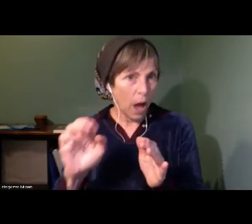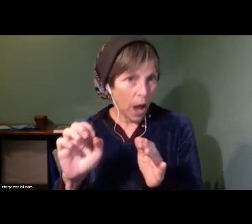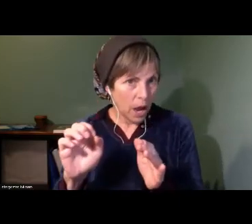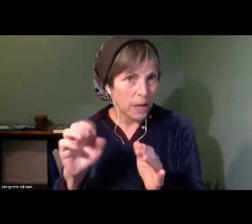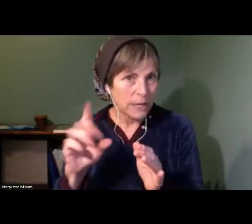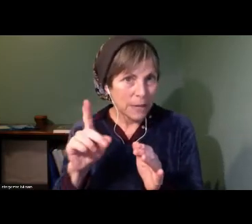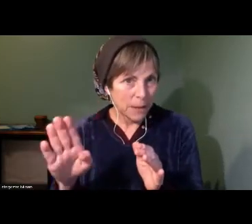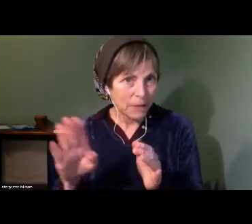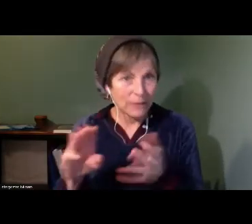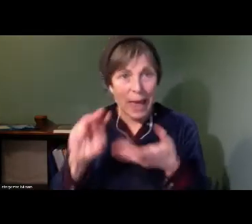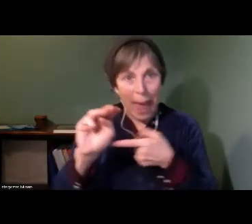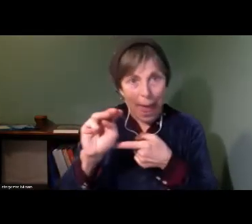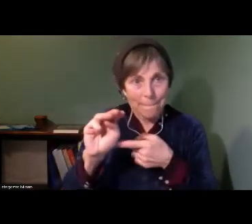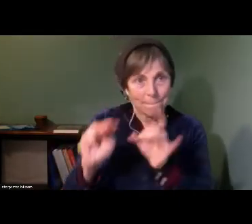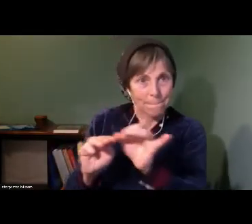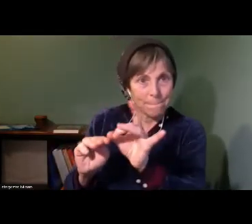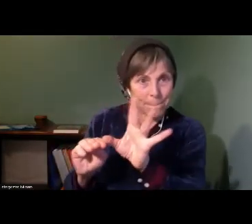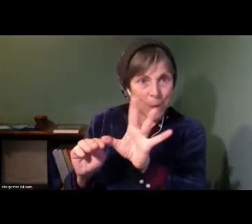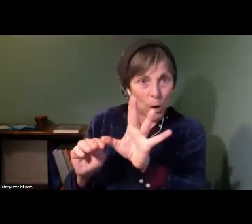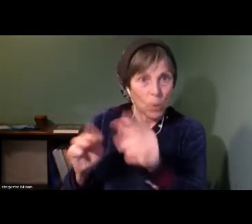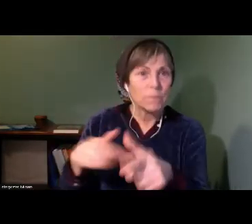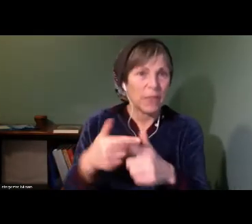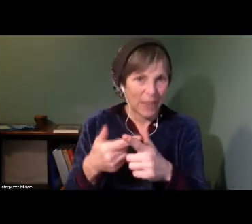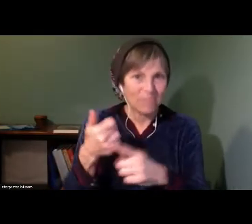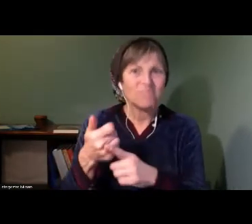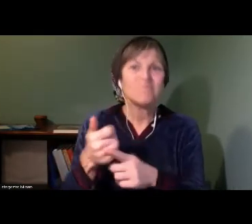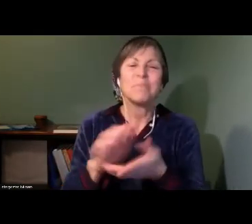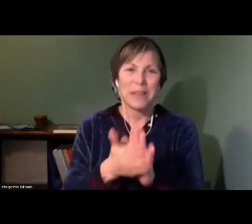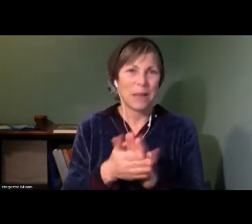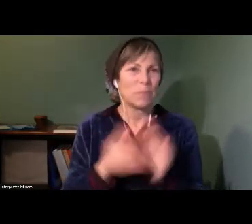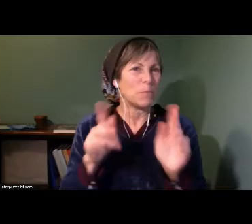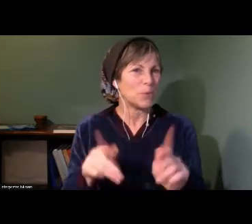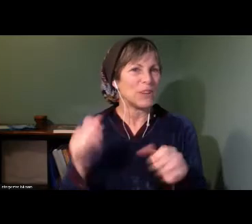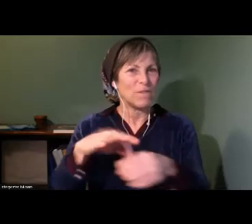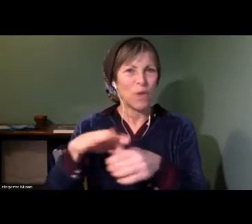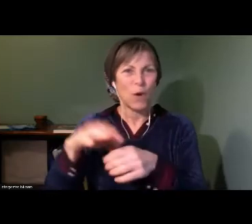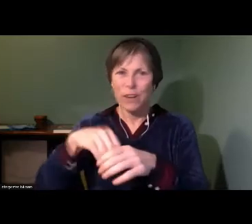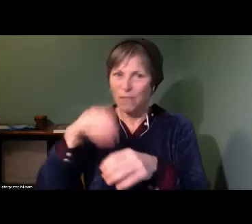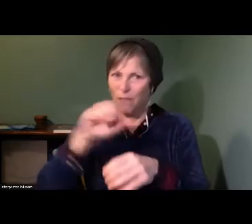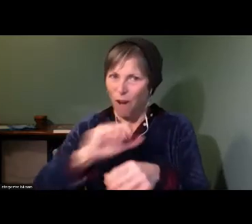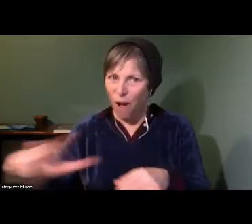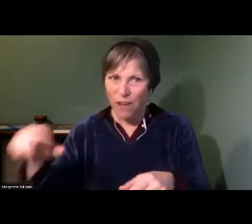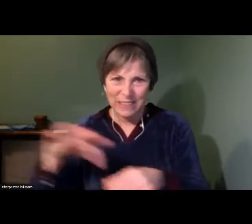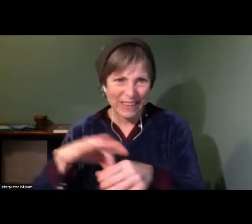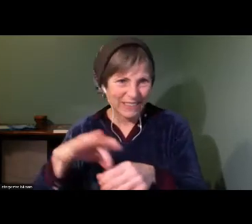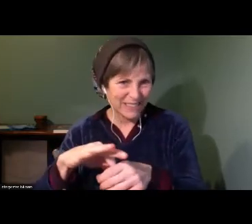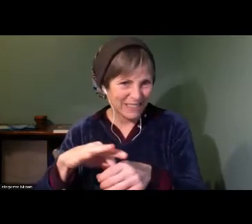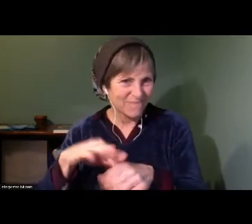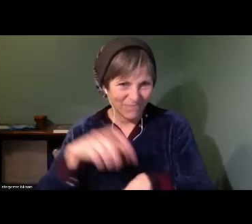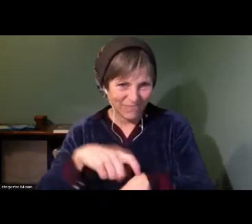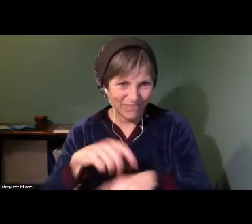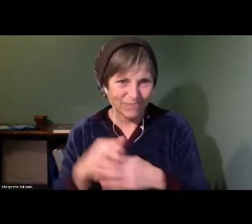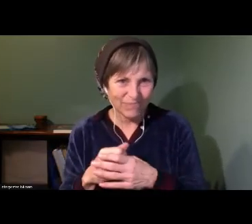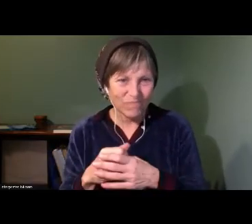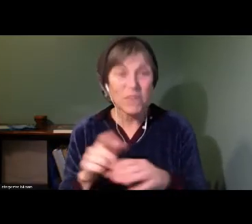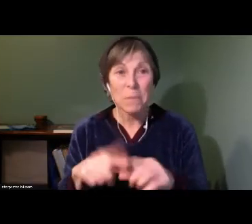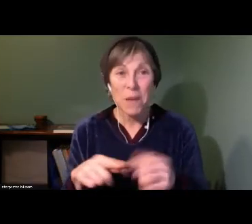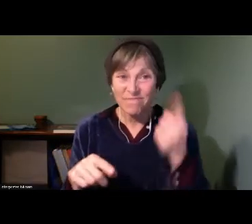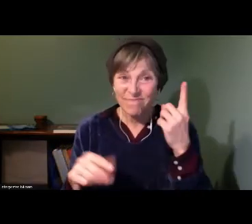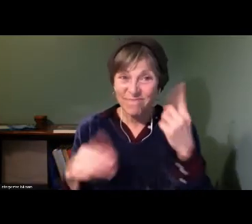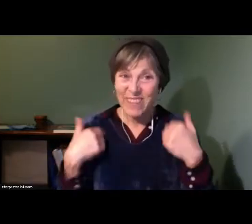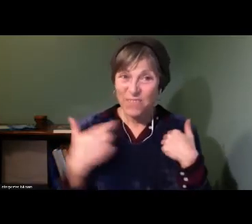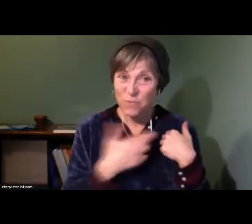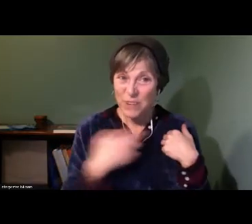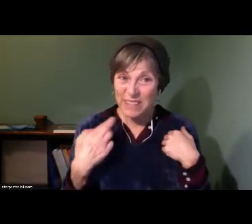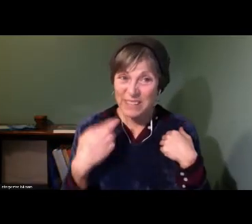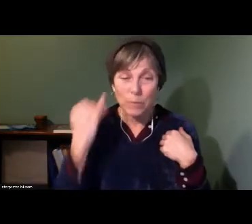their name and they become sort of a voter who's eligible to vote in all elections um it also carries uh some risks if somebody is in